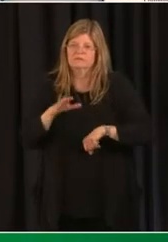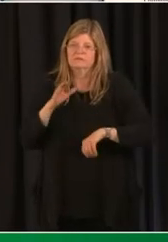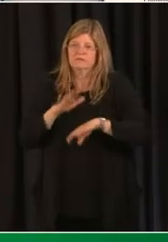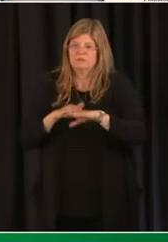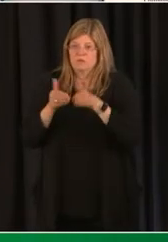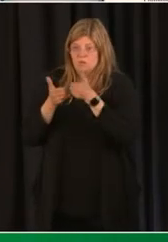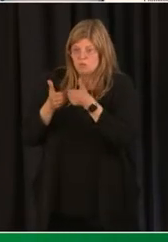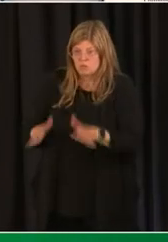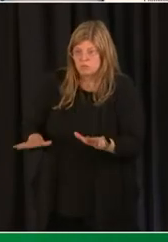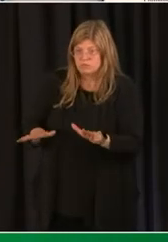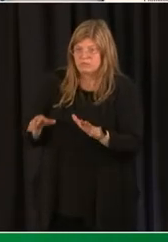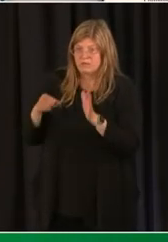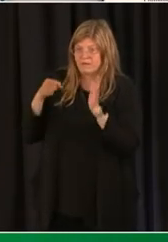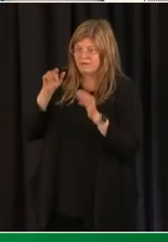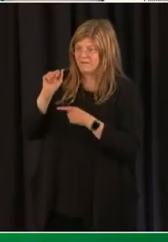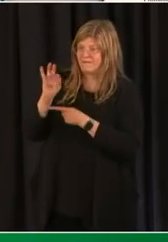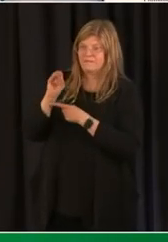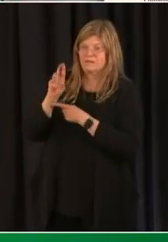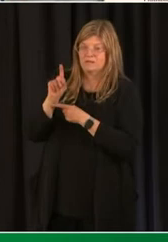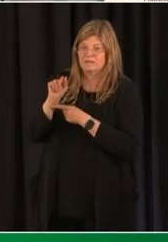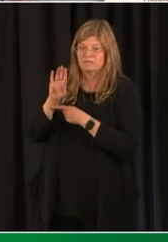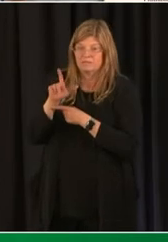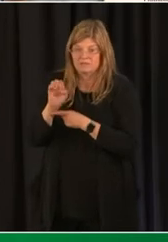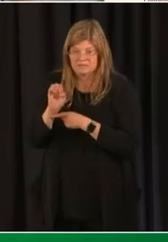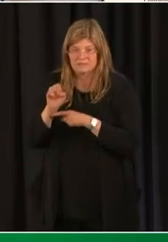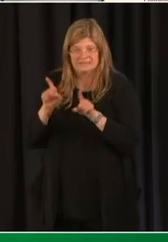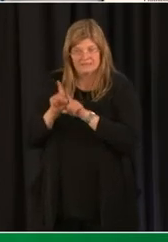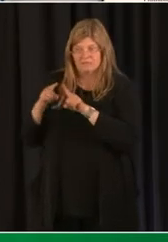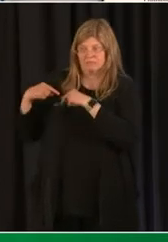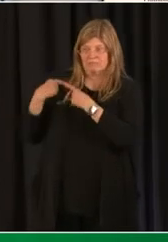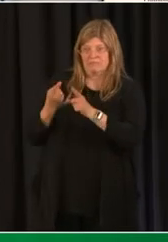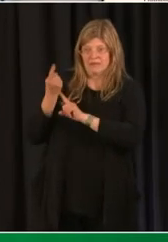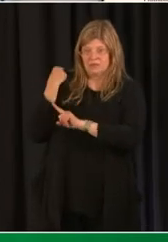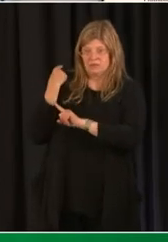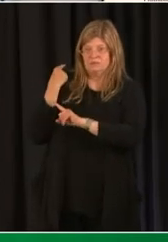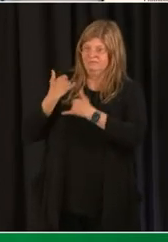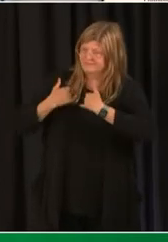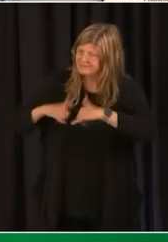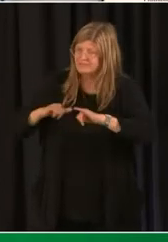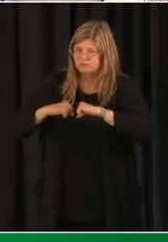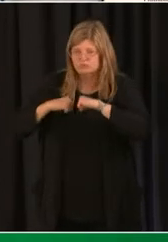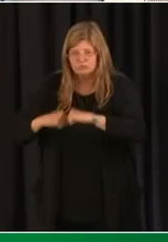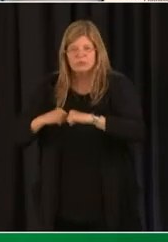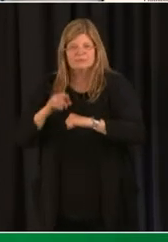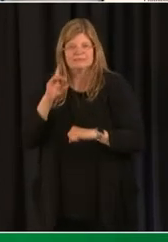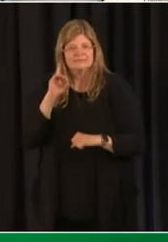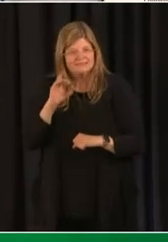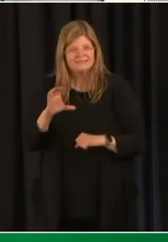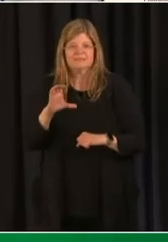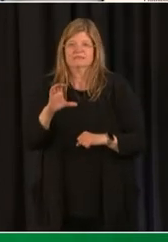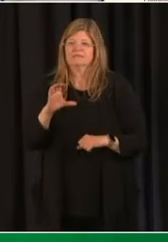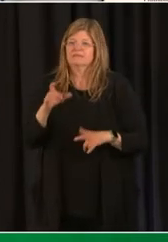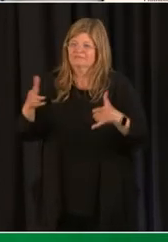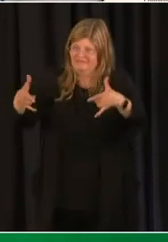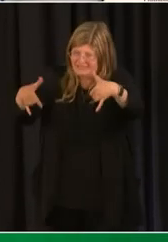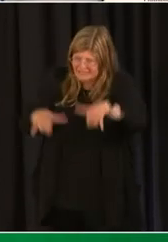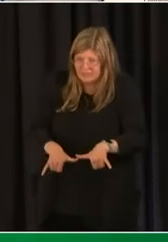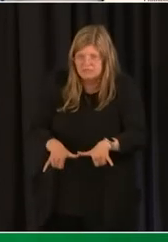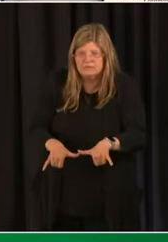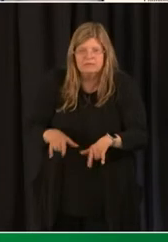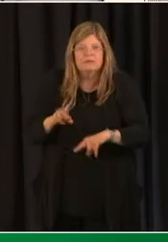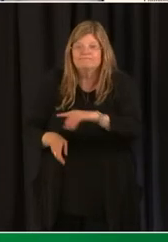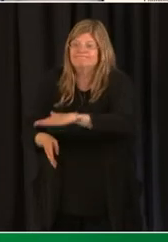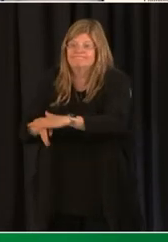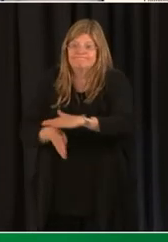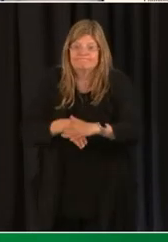affordable housing, particularly in recent years. And then in October 2020, we were still busy. The Council